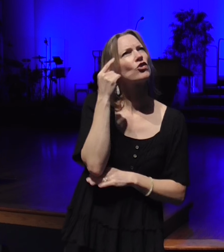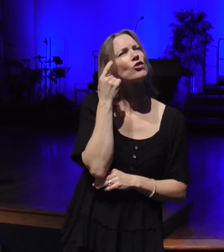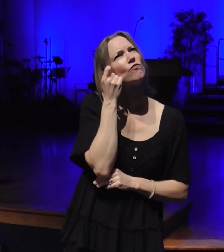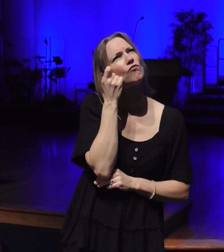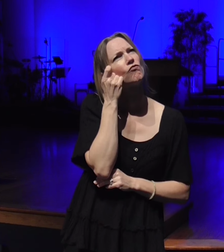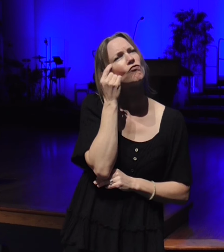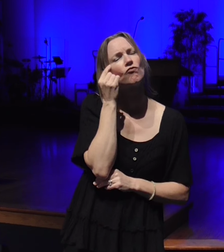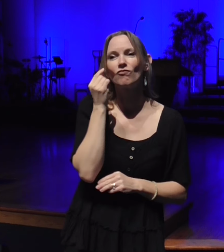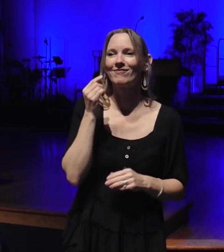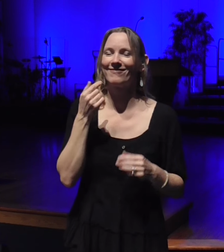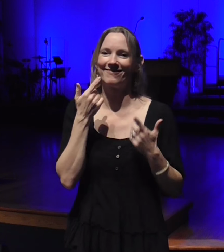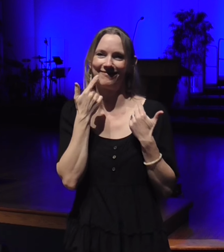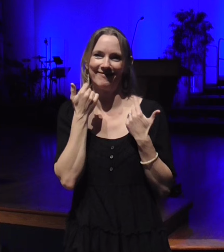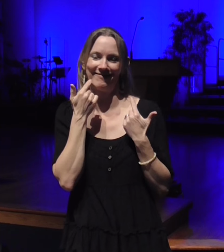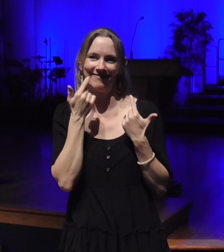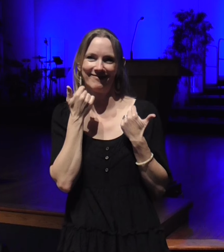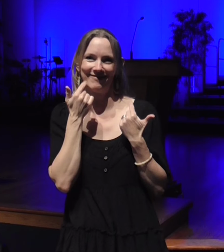lunch?